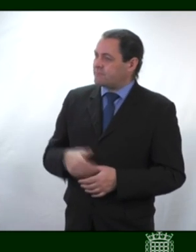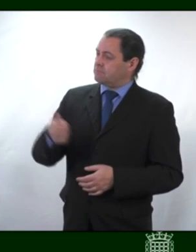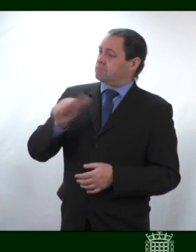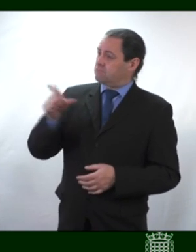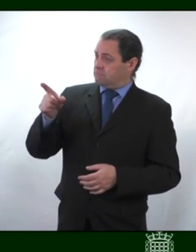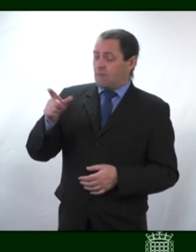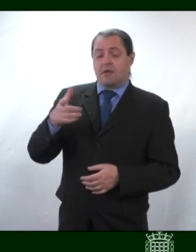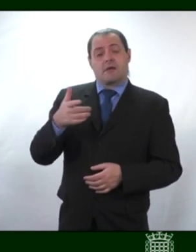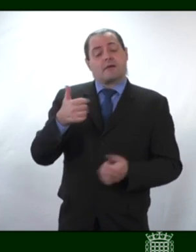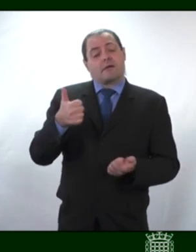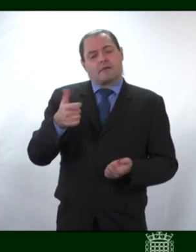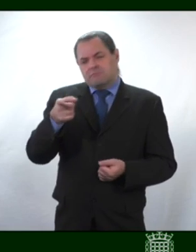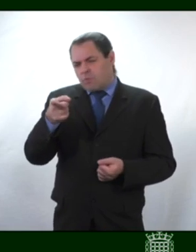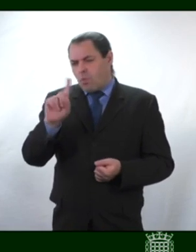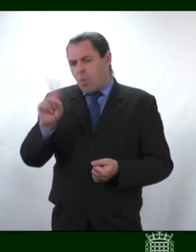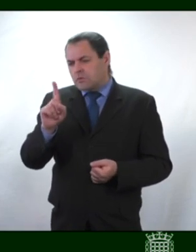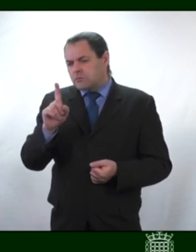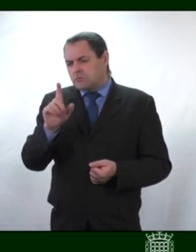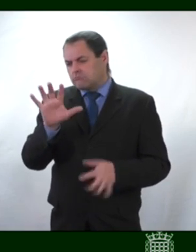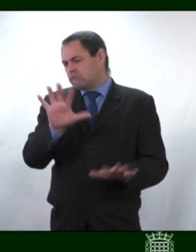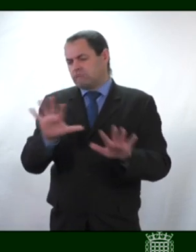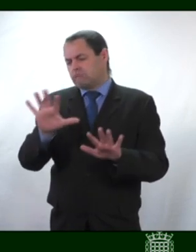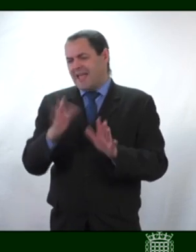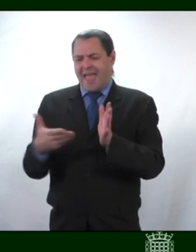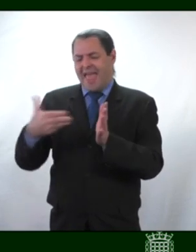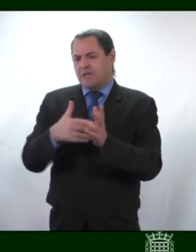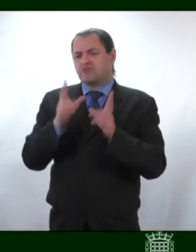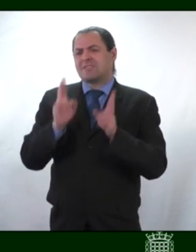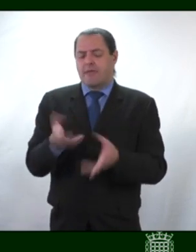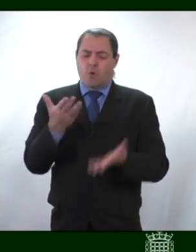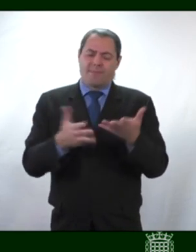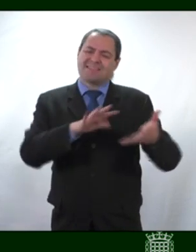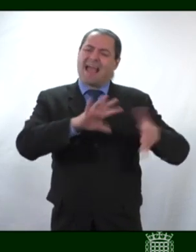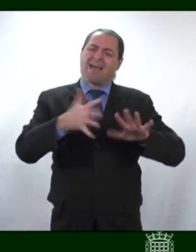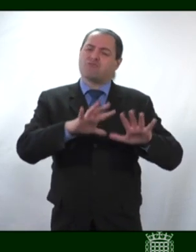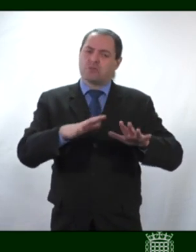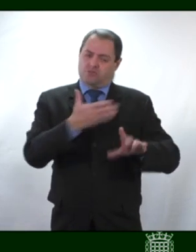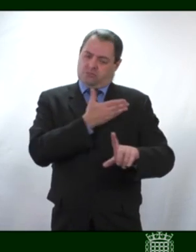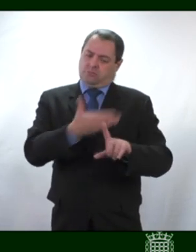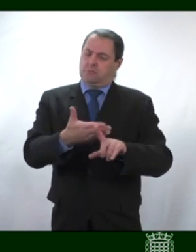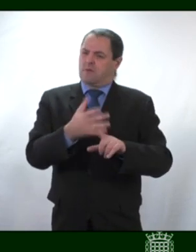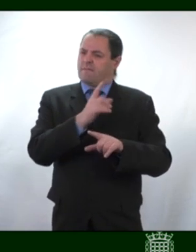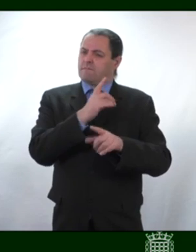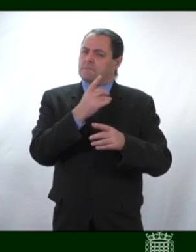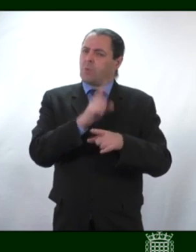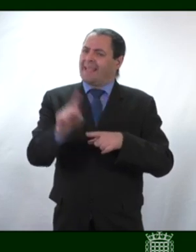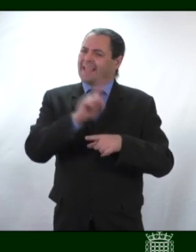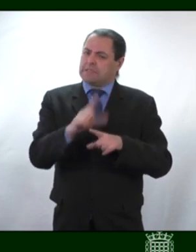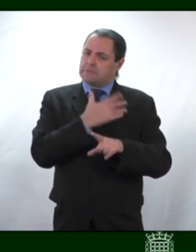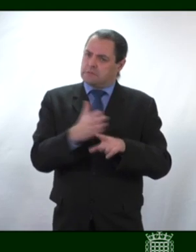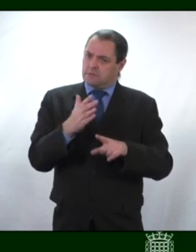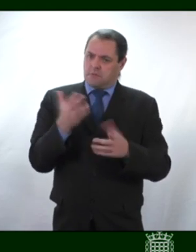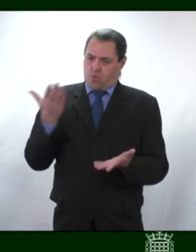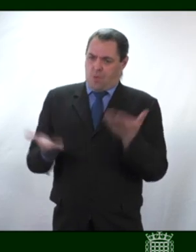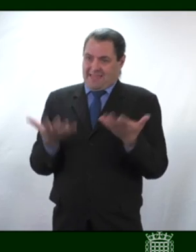has he made of the number of excess deaths above the long-term average in each of the last few weeks? Well,